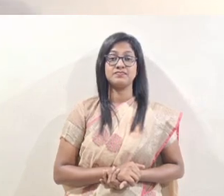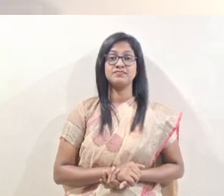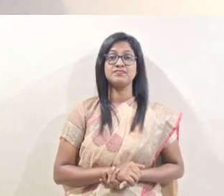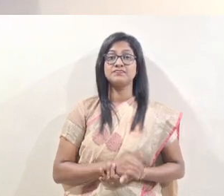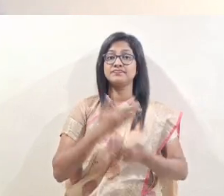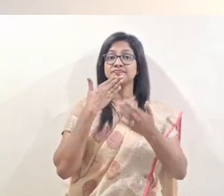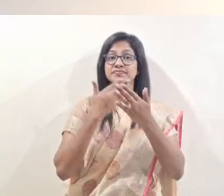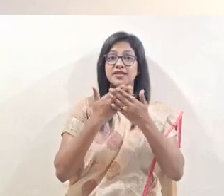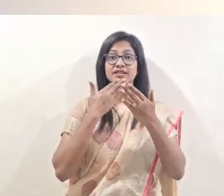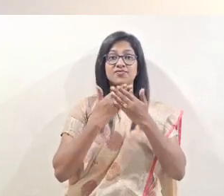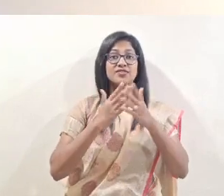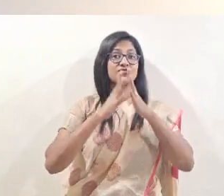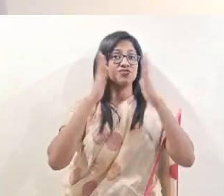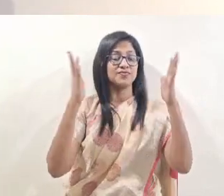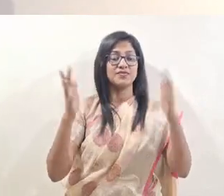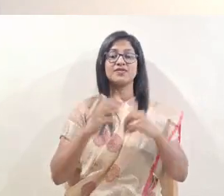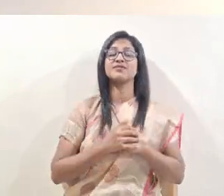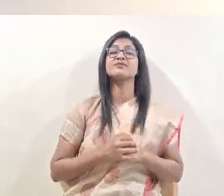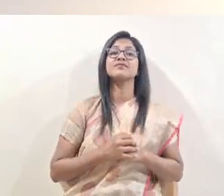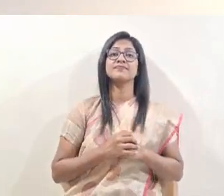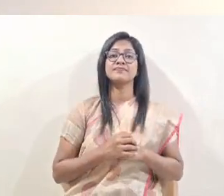Thank you. Thank you very much.